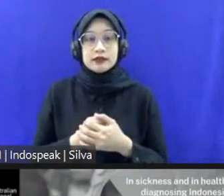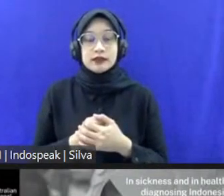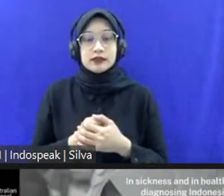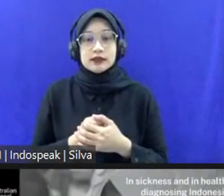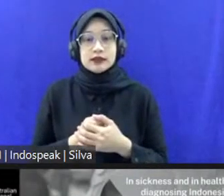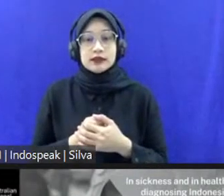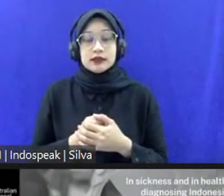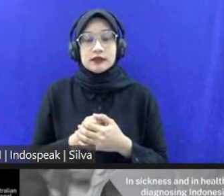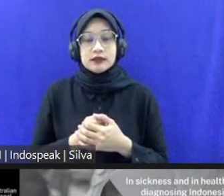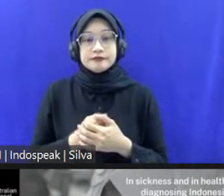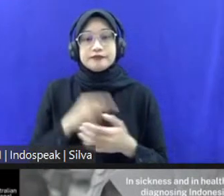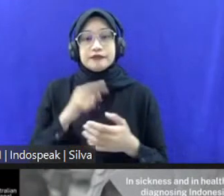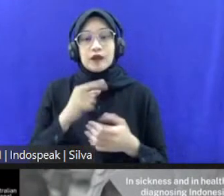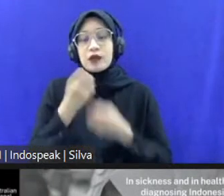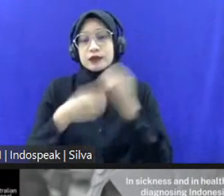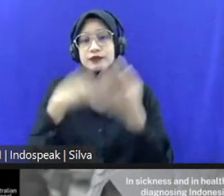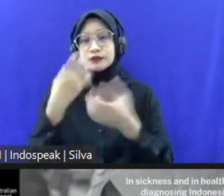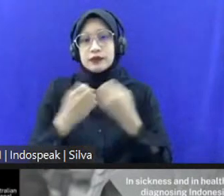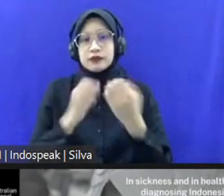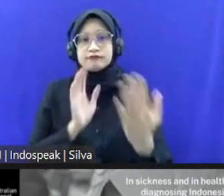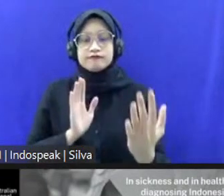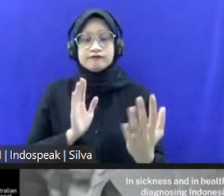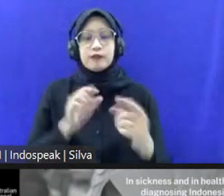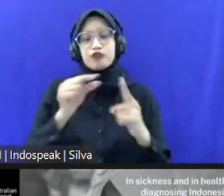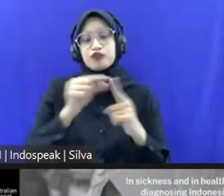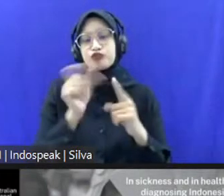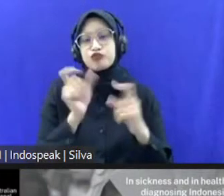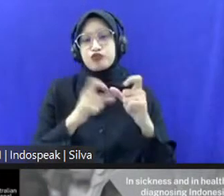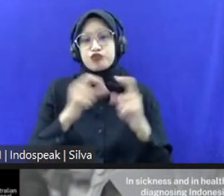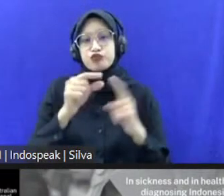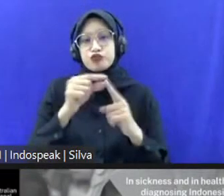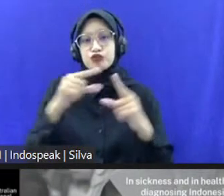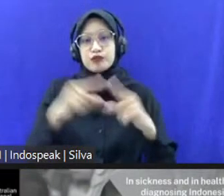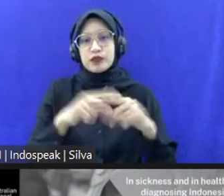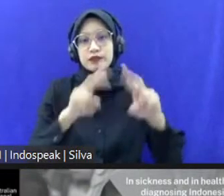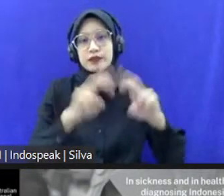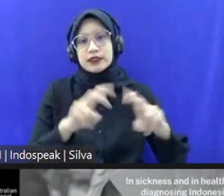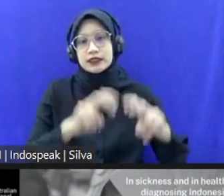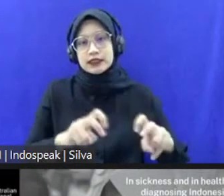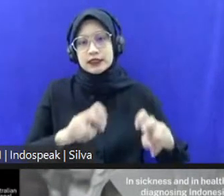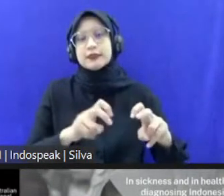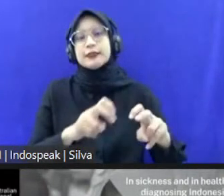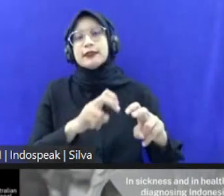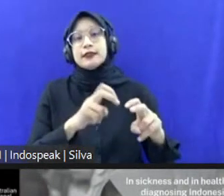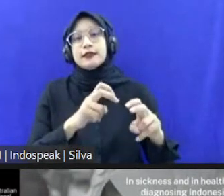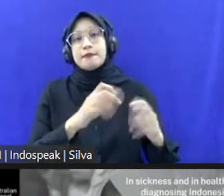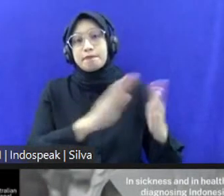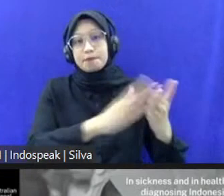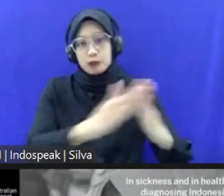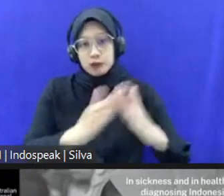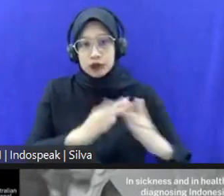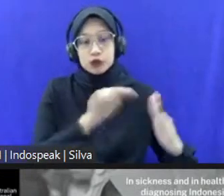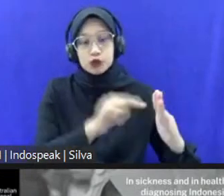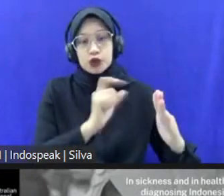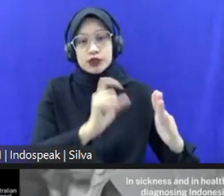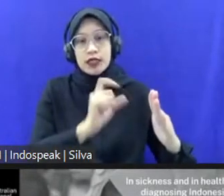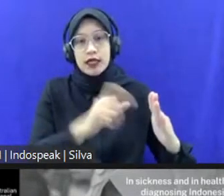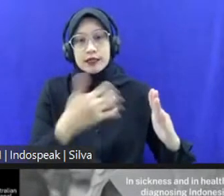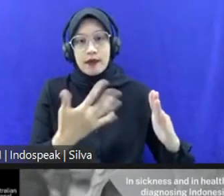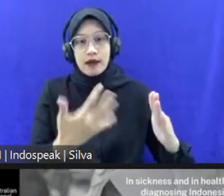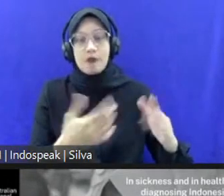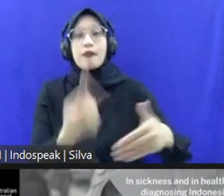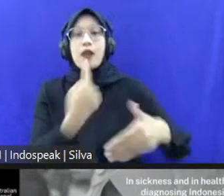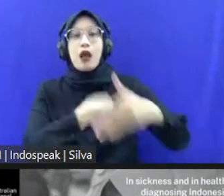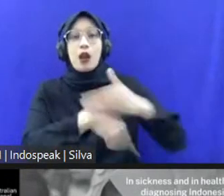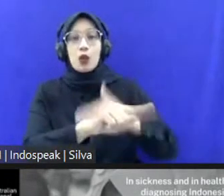approach PUSPA takes towards communities is through Puskesmas and